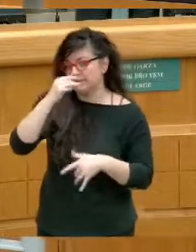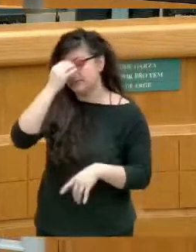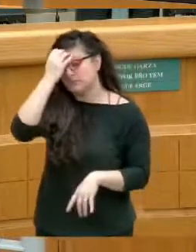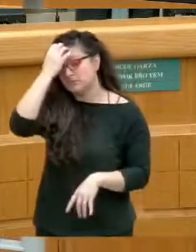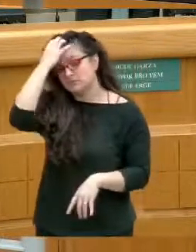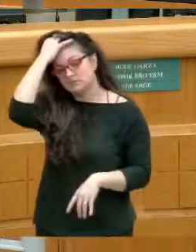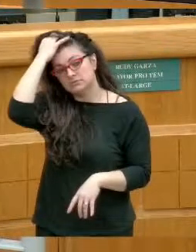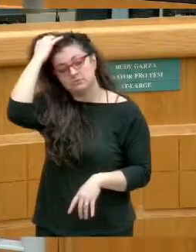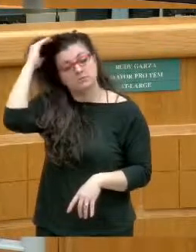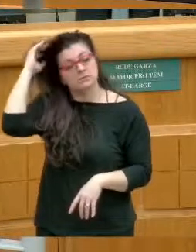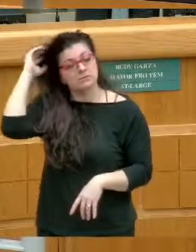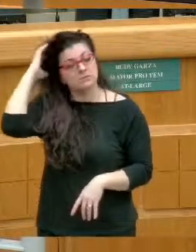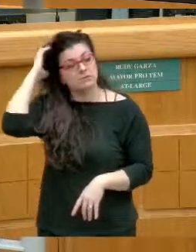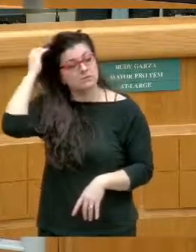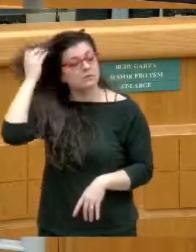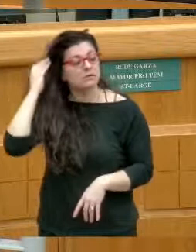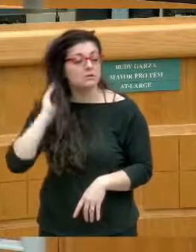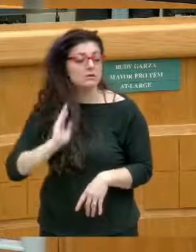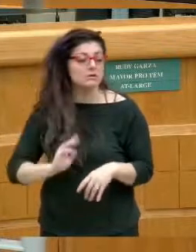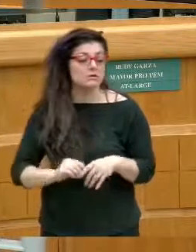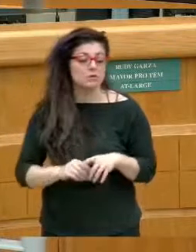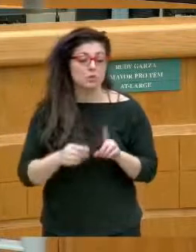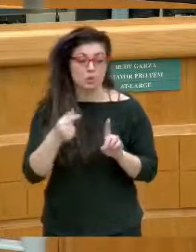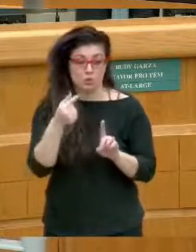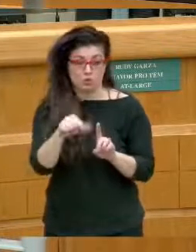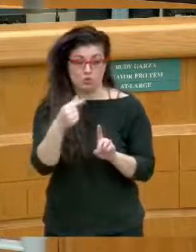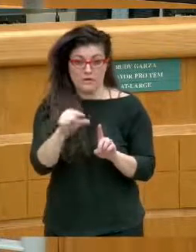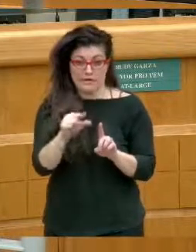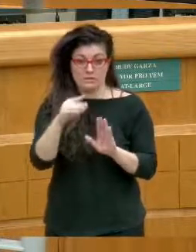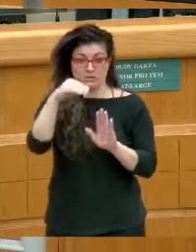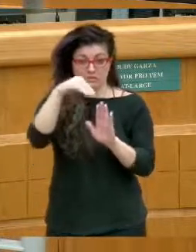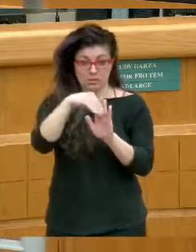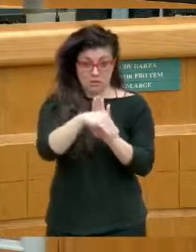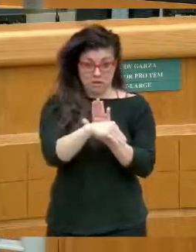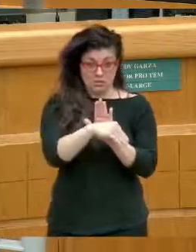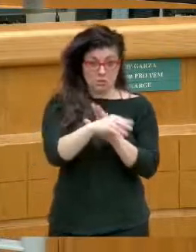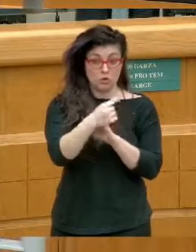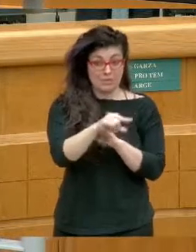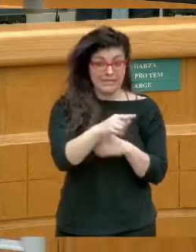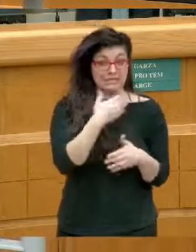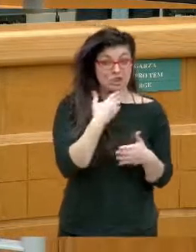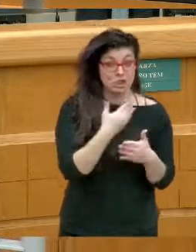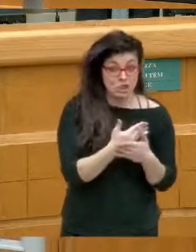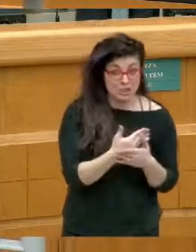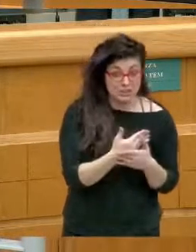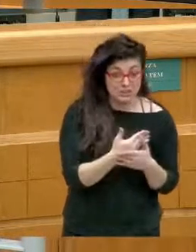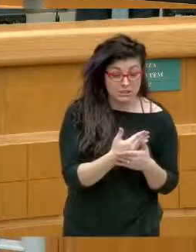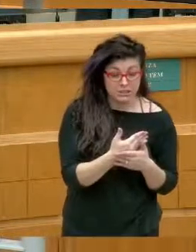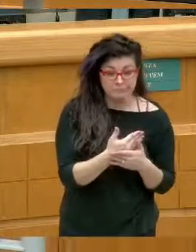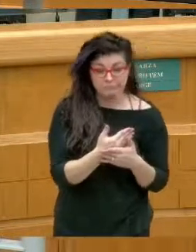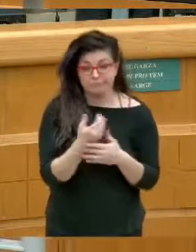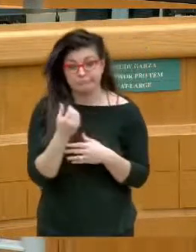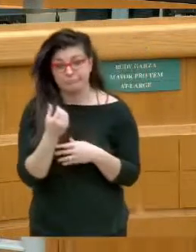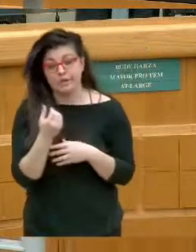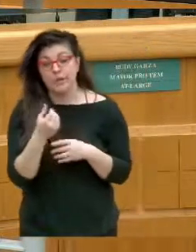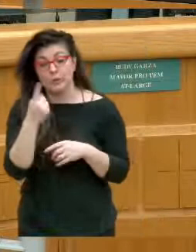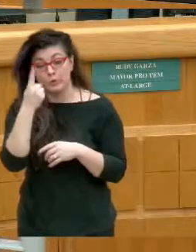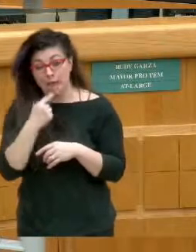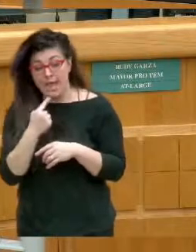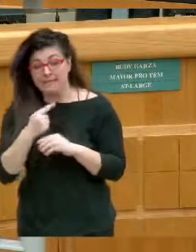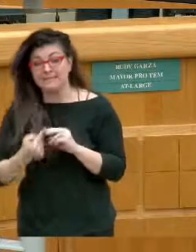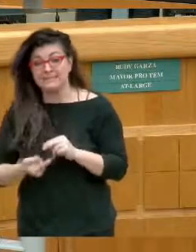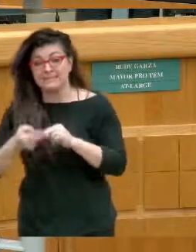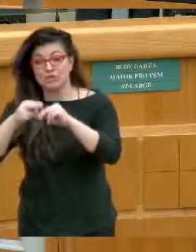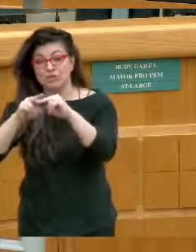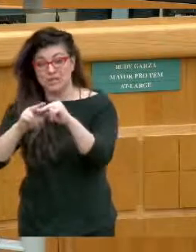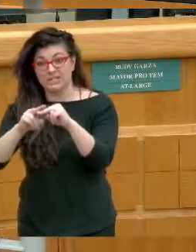here. So green means a decline, and green is good, unlike your stock portfolio. Red means an increase,